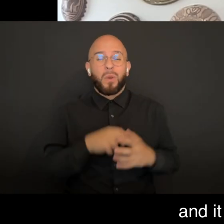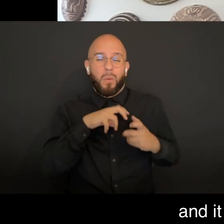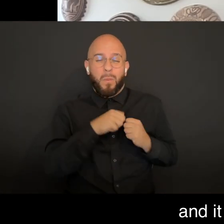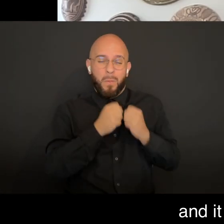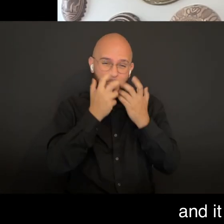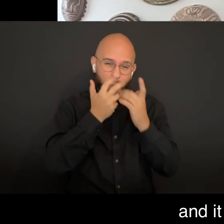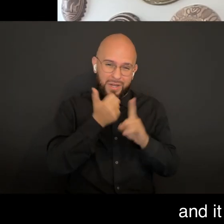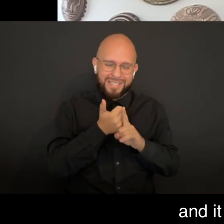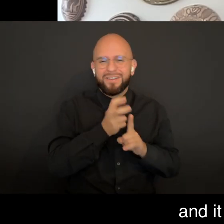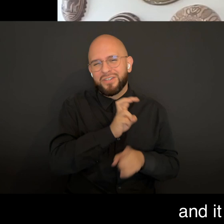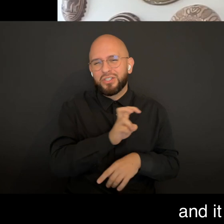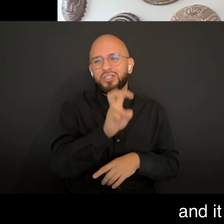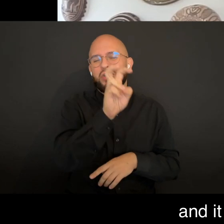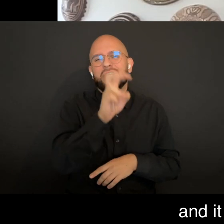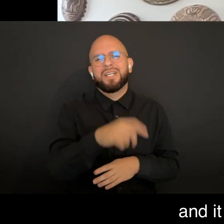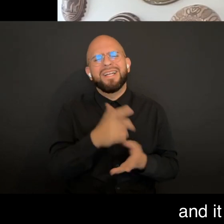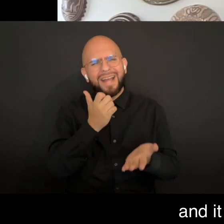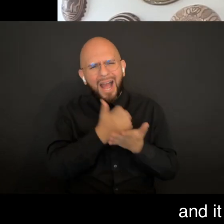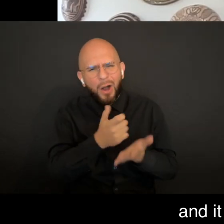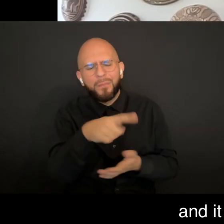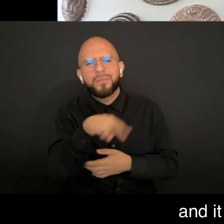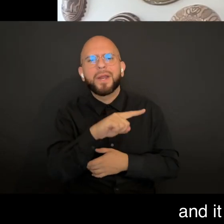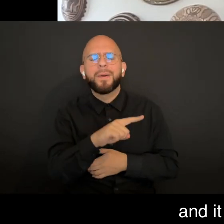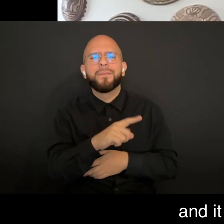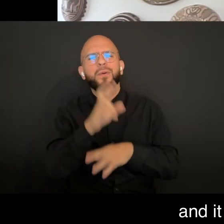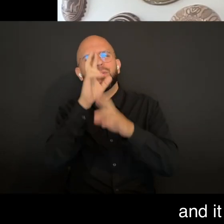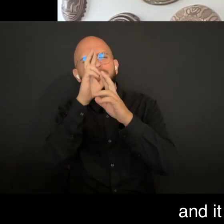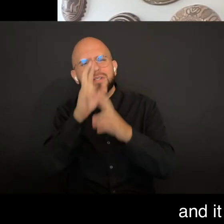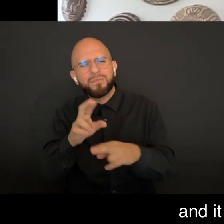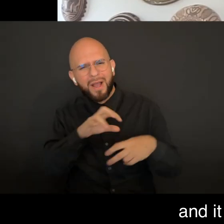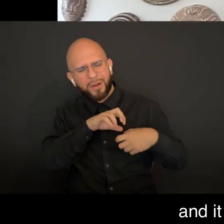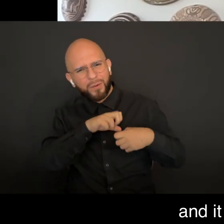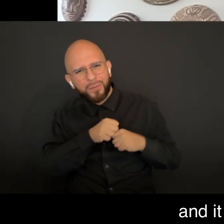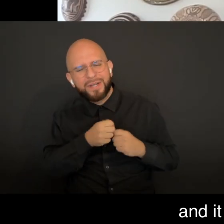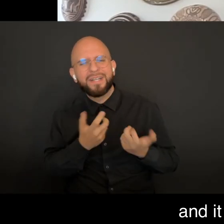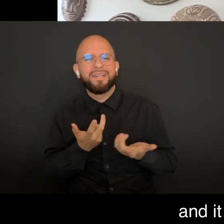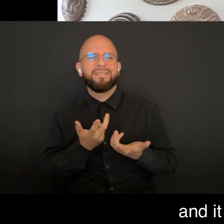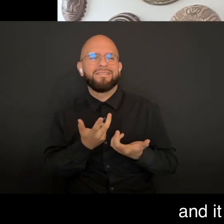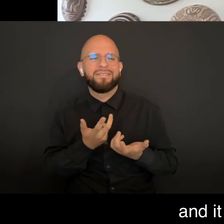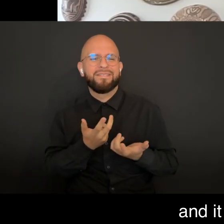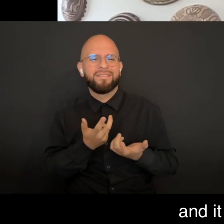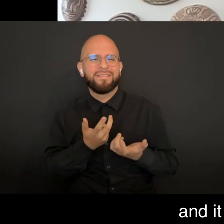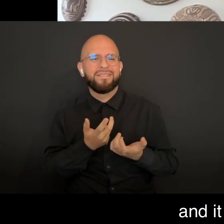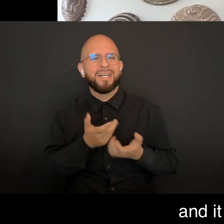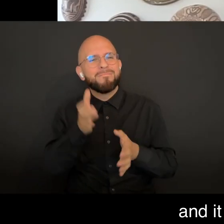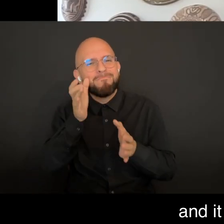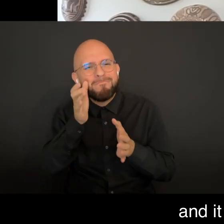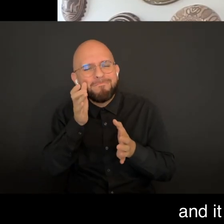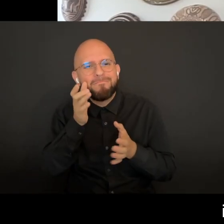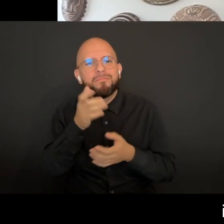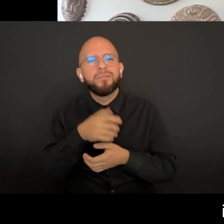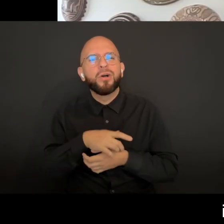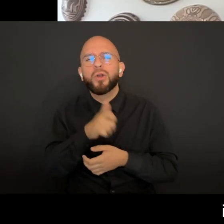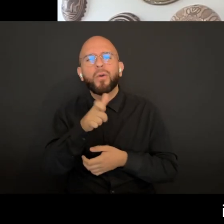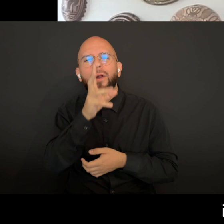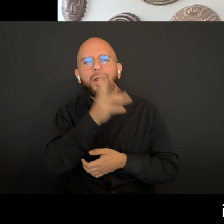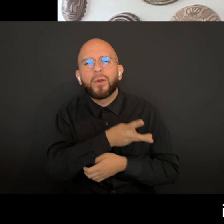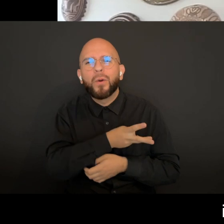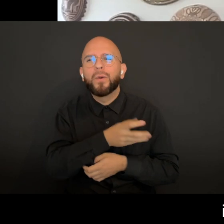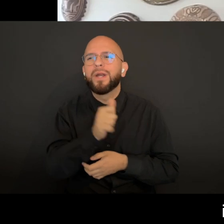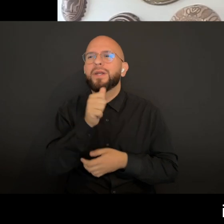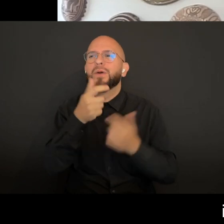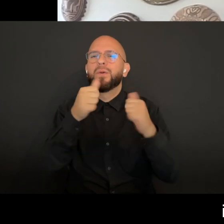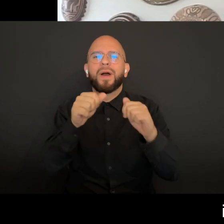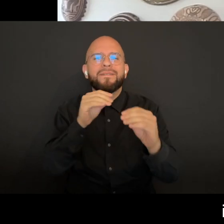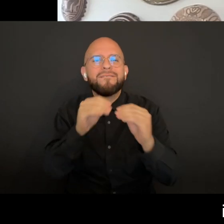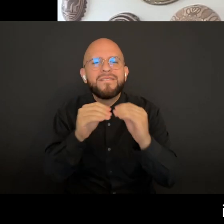heard. Mourning's a journey. Help people mourn by respecting and honoring grief when it appears,